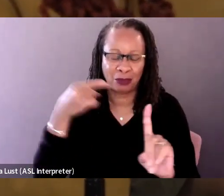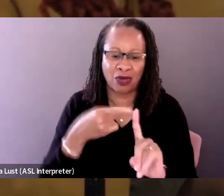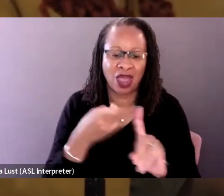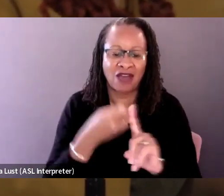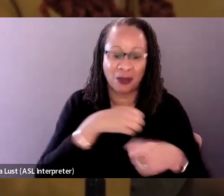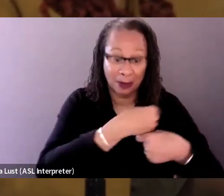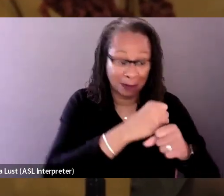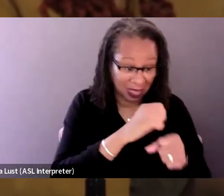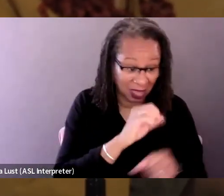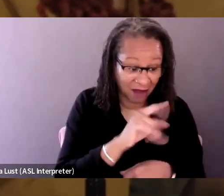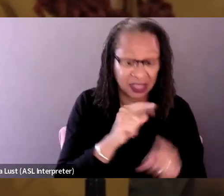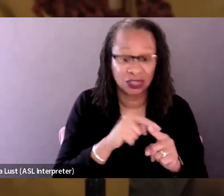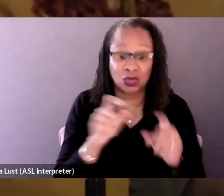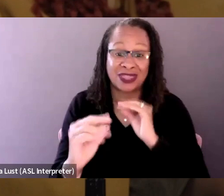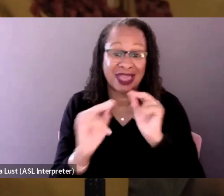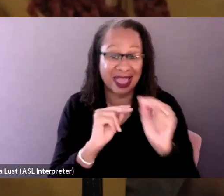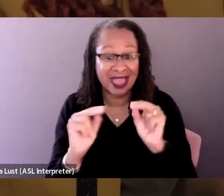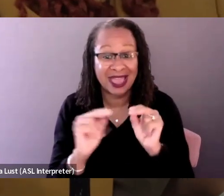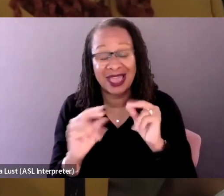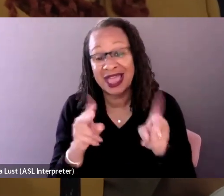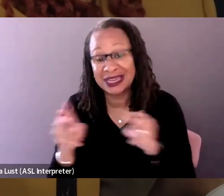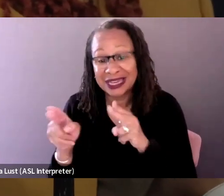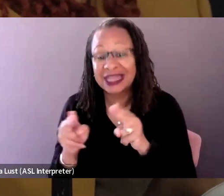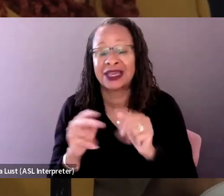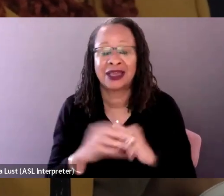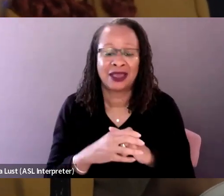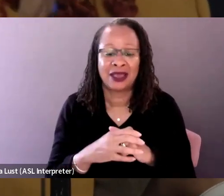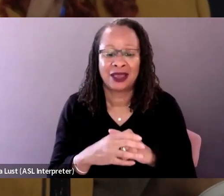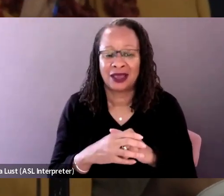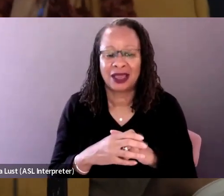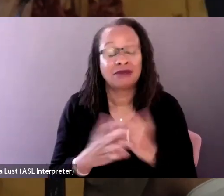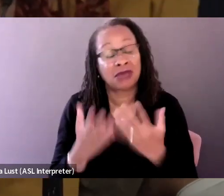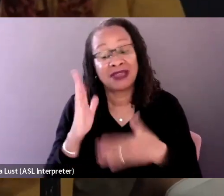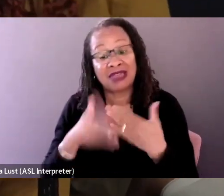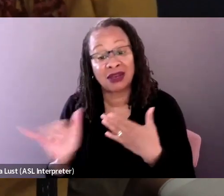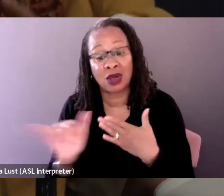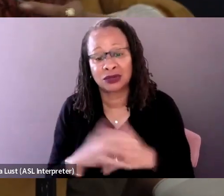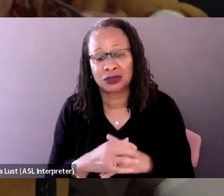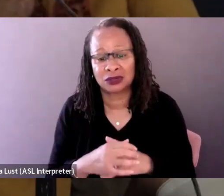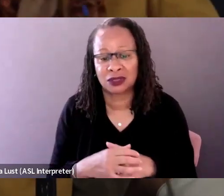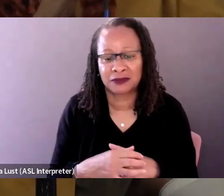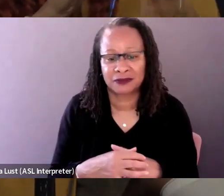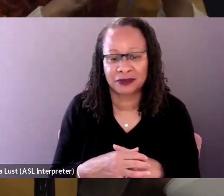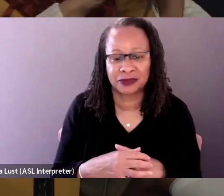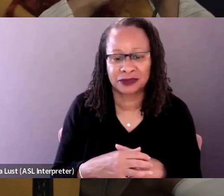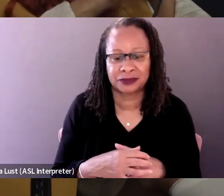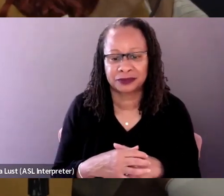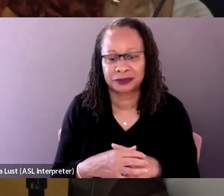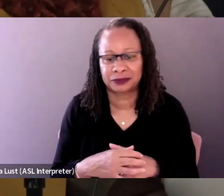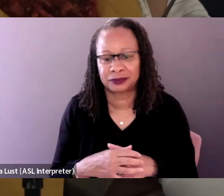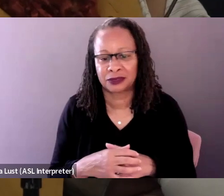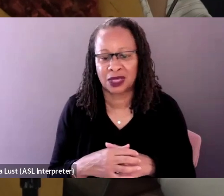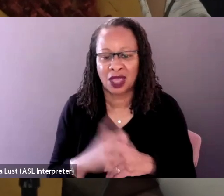the editing, and even maybe at the end as well. Yeah, we were saying, at least for the first few years, we're